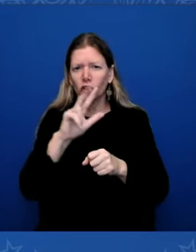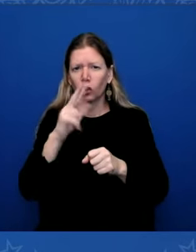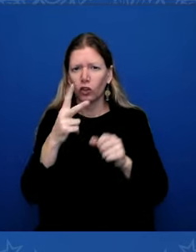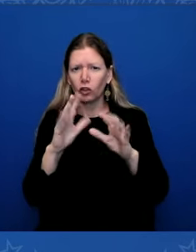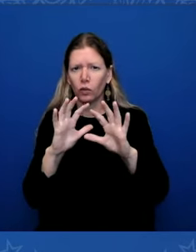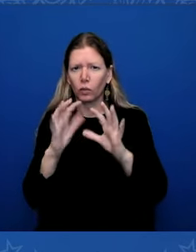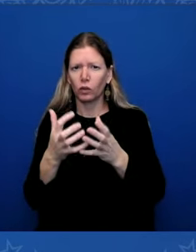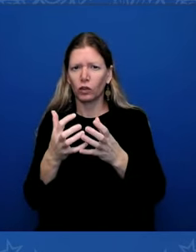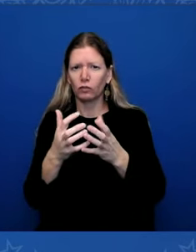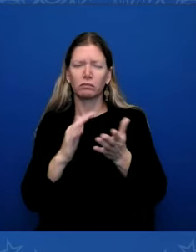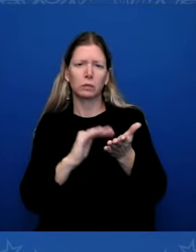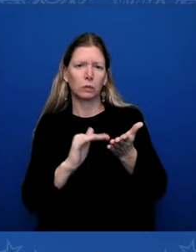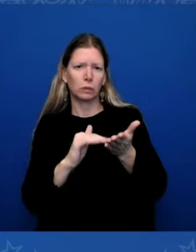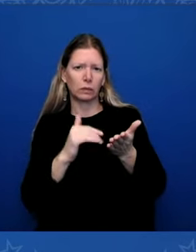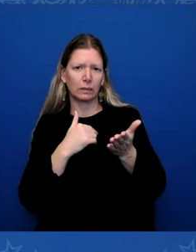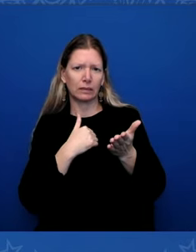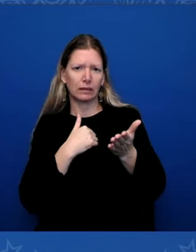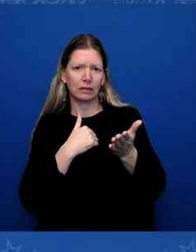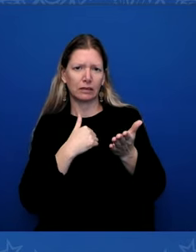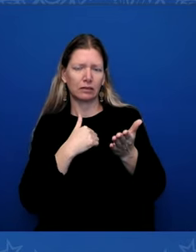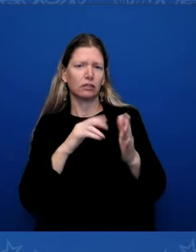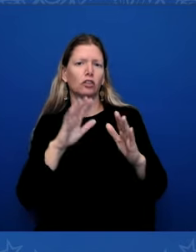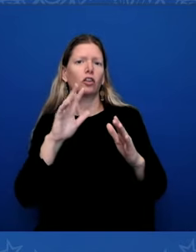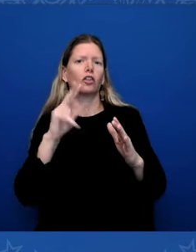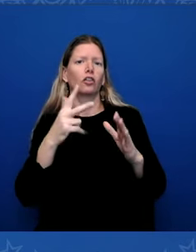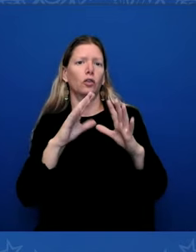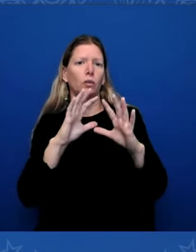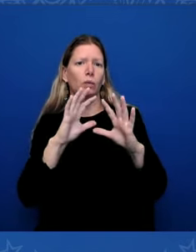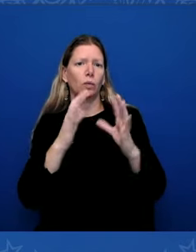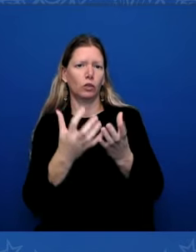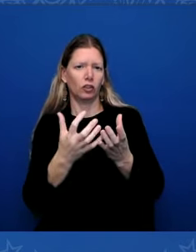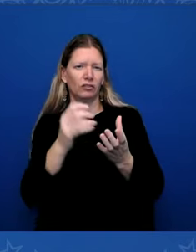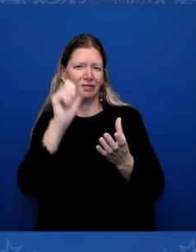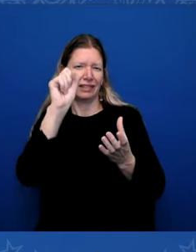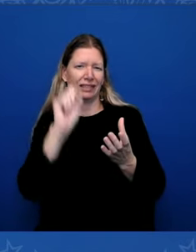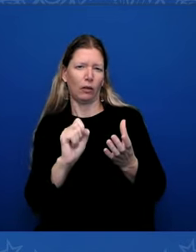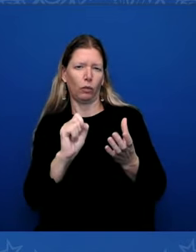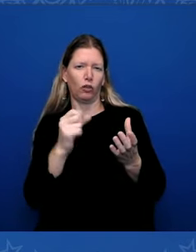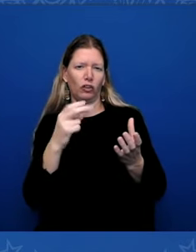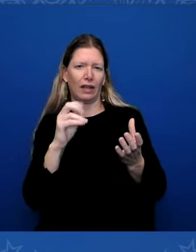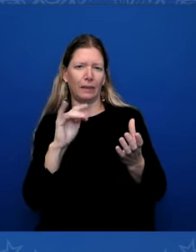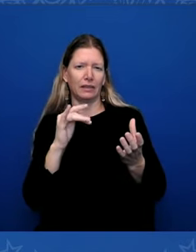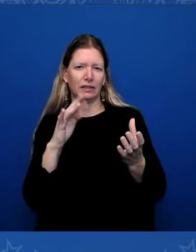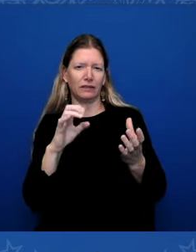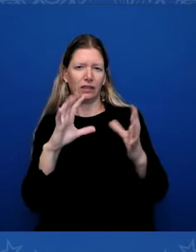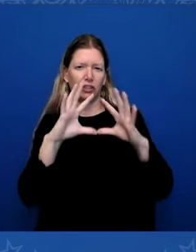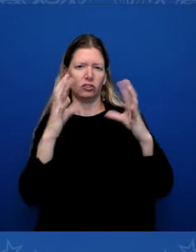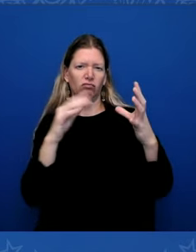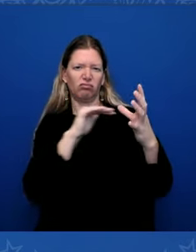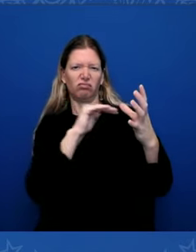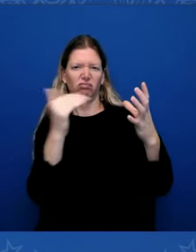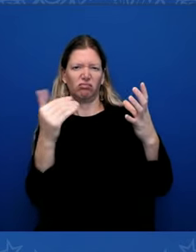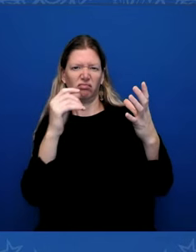the southern hemisphere had access to change. It wasn't confrontational at all.